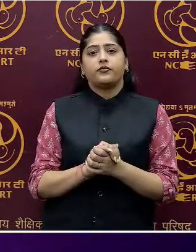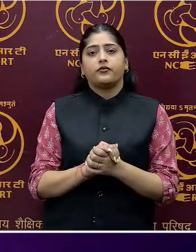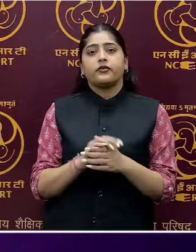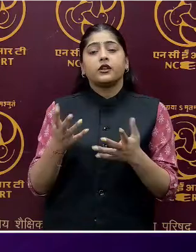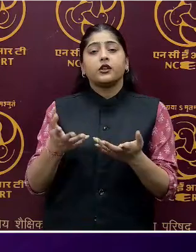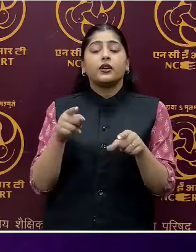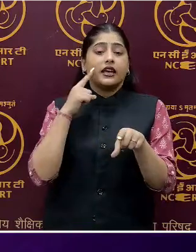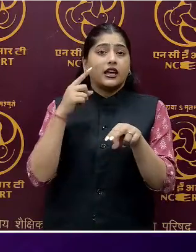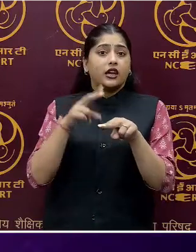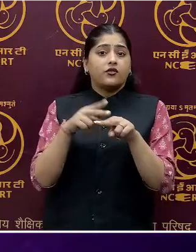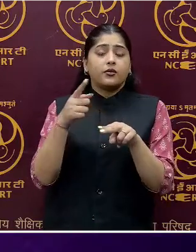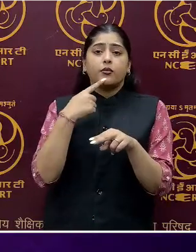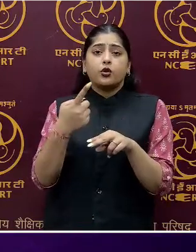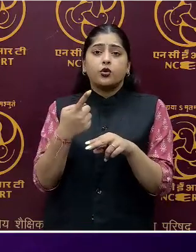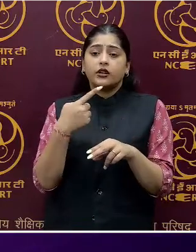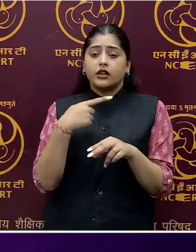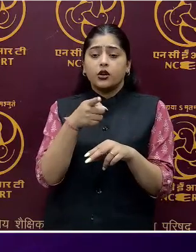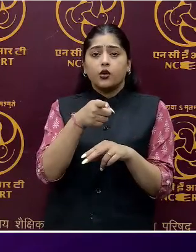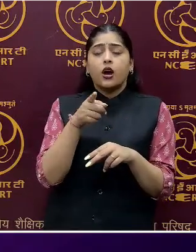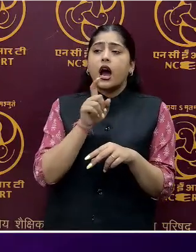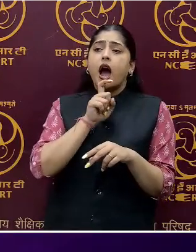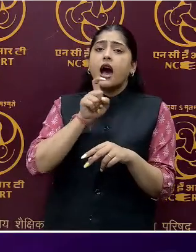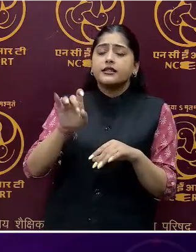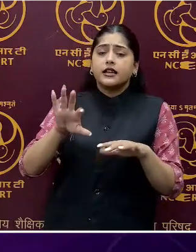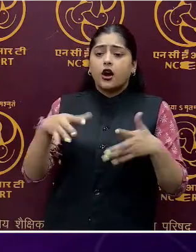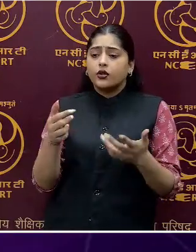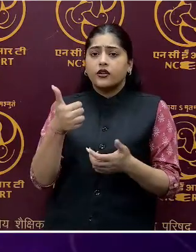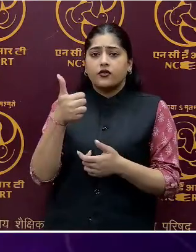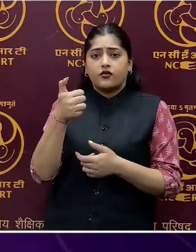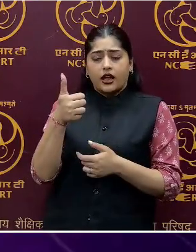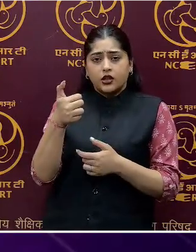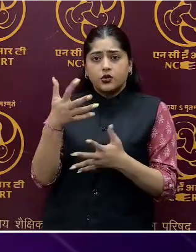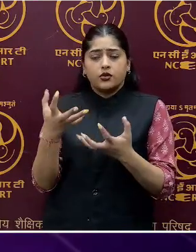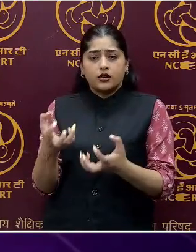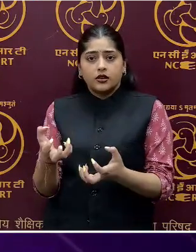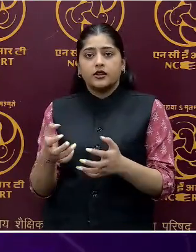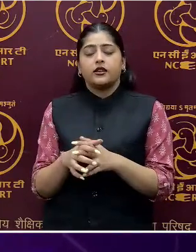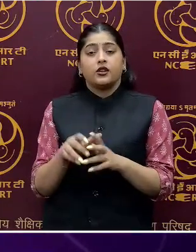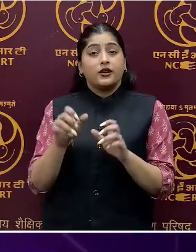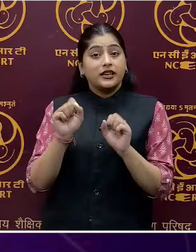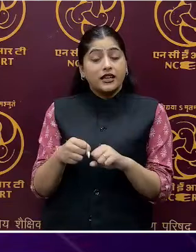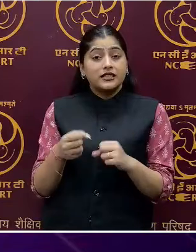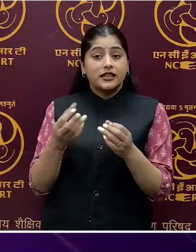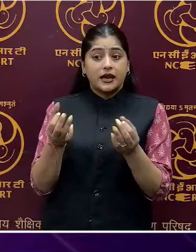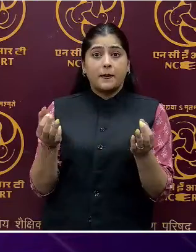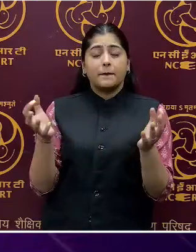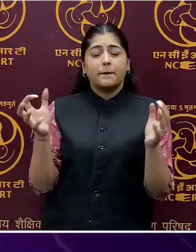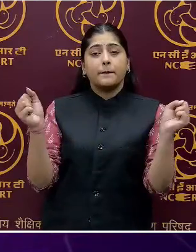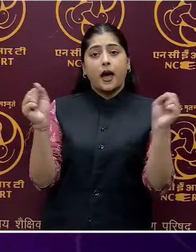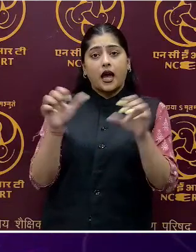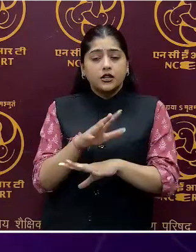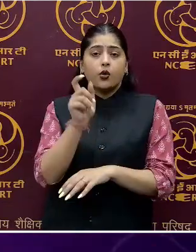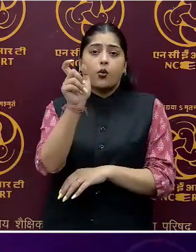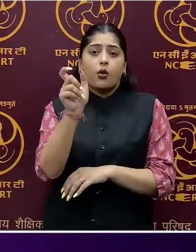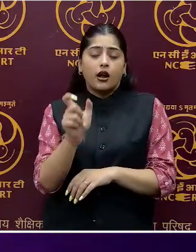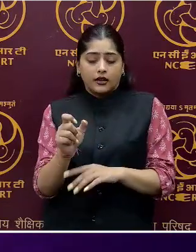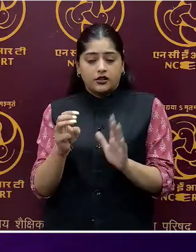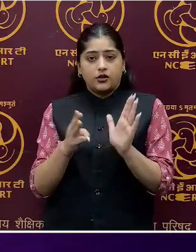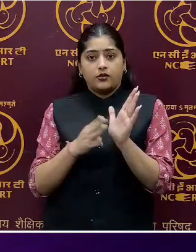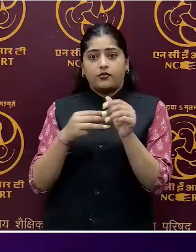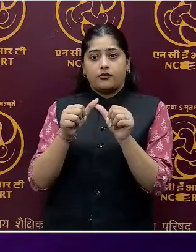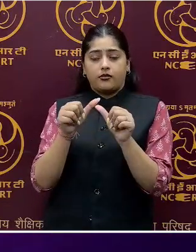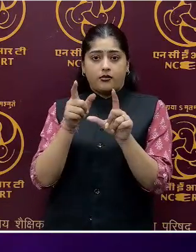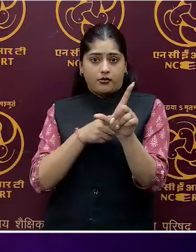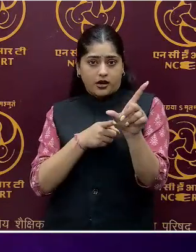you a pencil. Thank you so much. So these are the magic words that we have discussed right now. The first one is may I. So